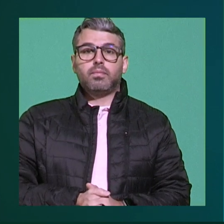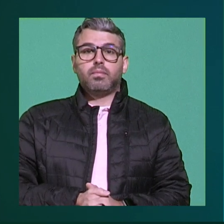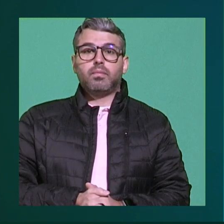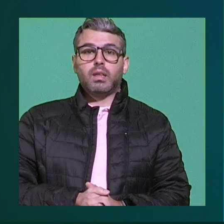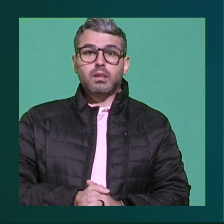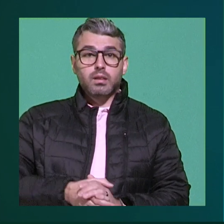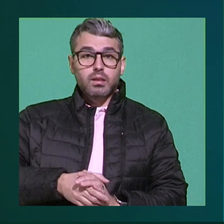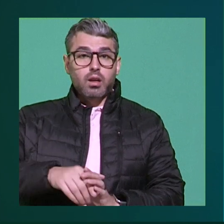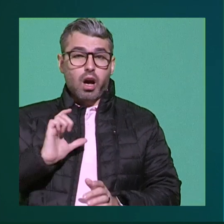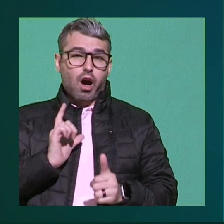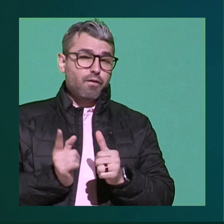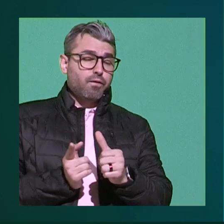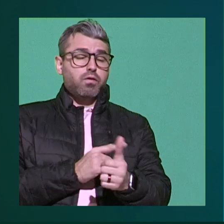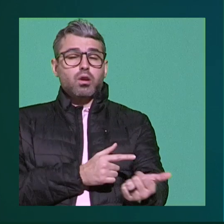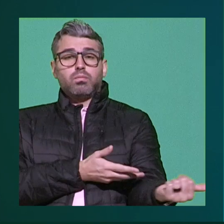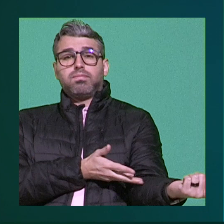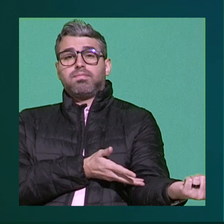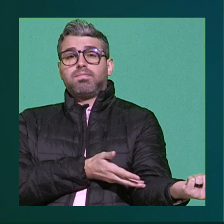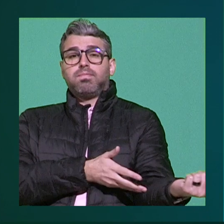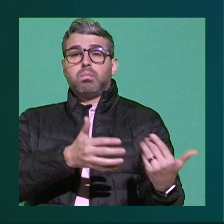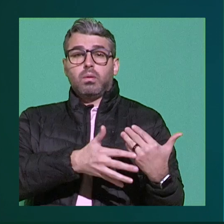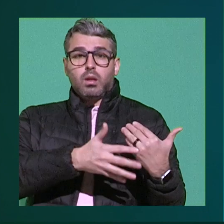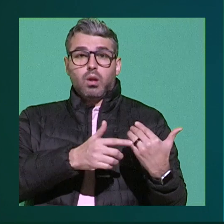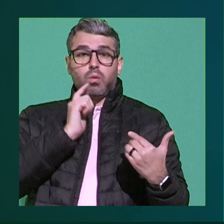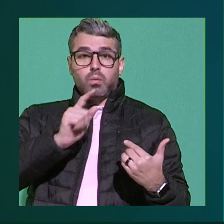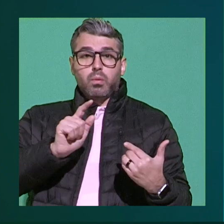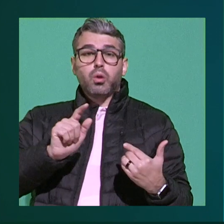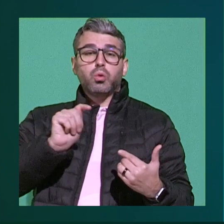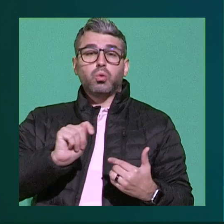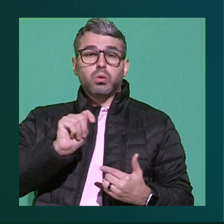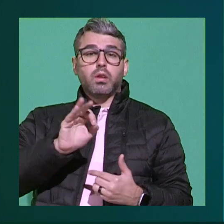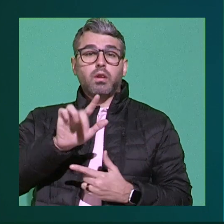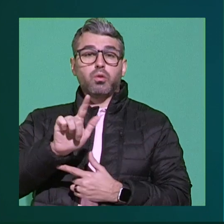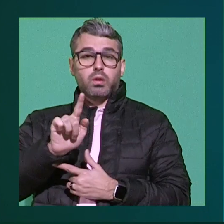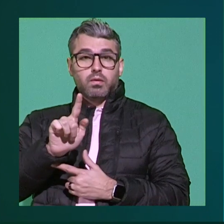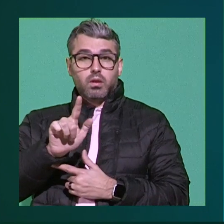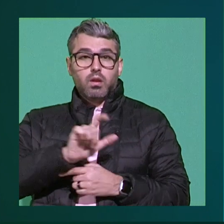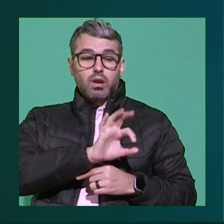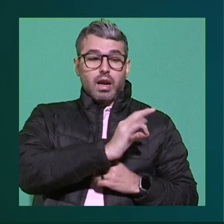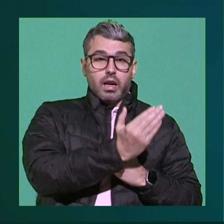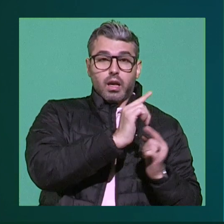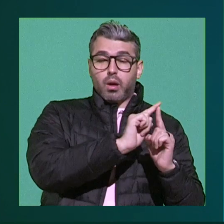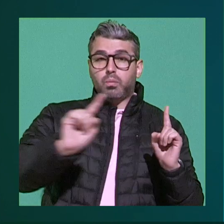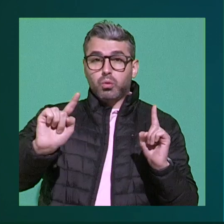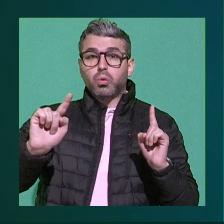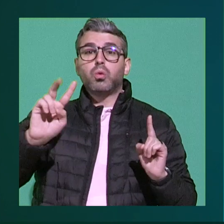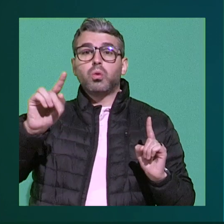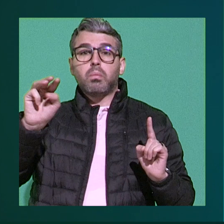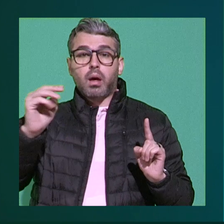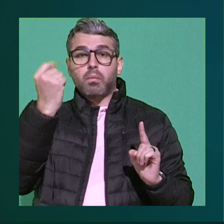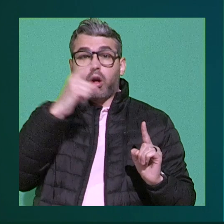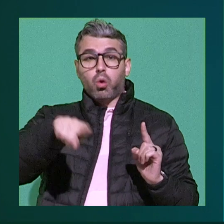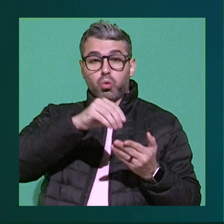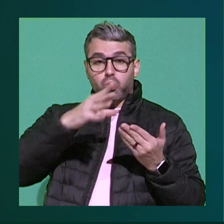Our first blood drive of the year will be Tuesday, February 25th from 8 a.m. to 2 p.m. Participants can choose a one-hour appointment